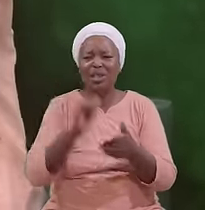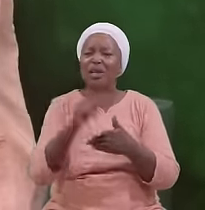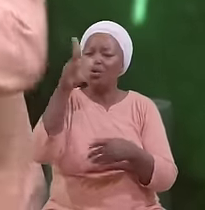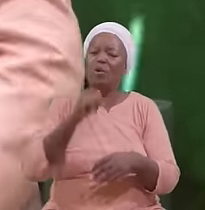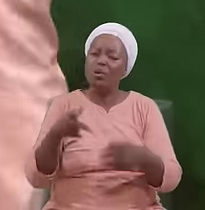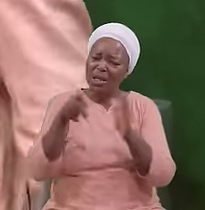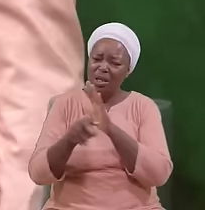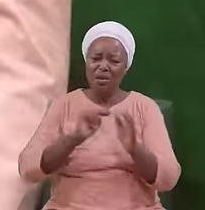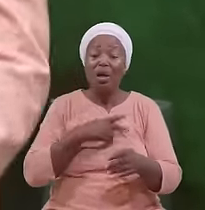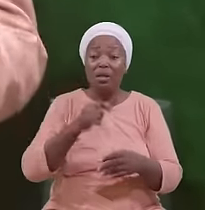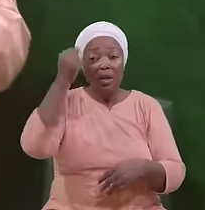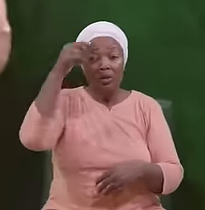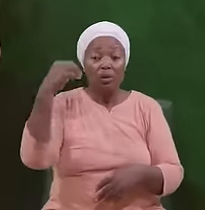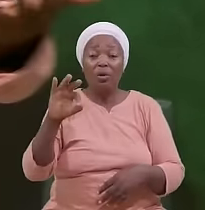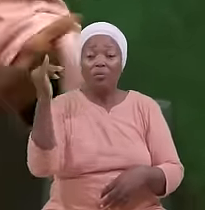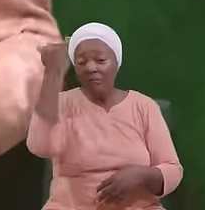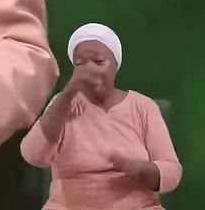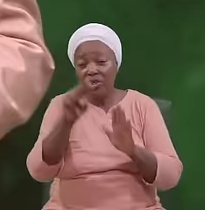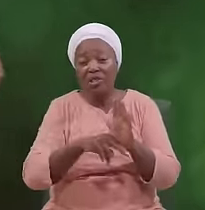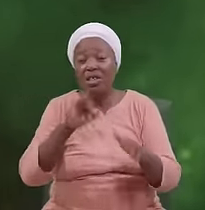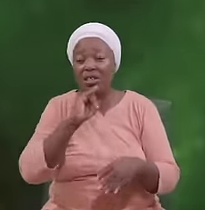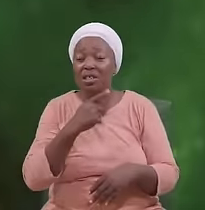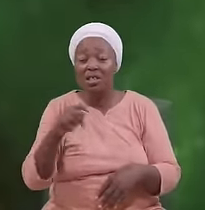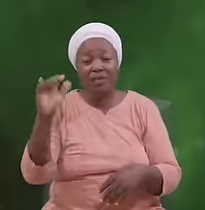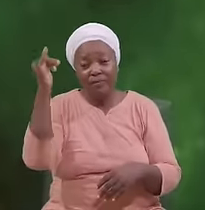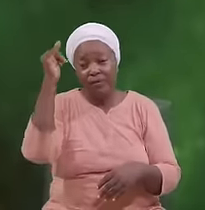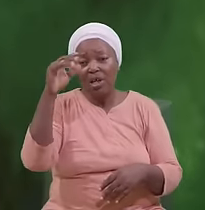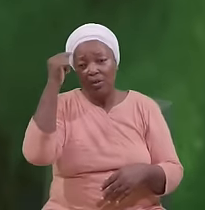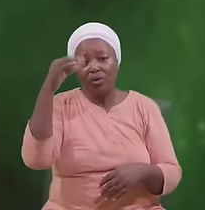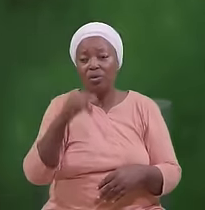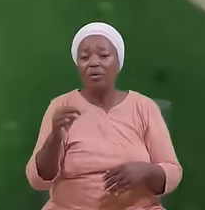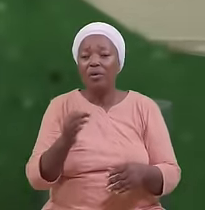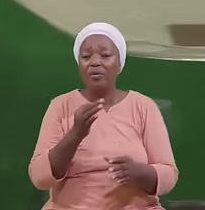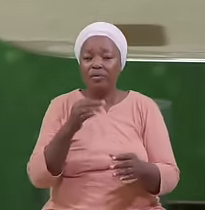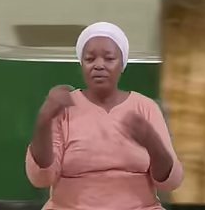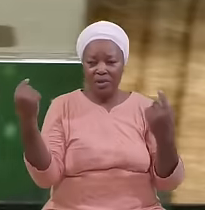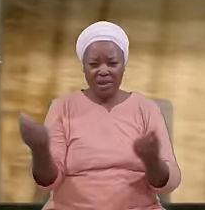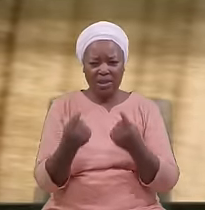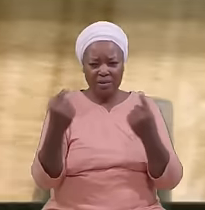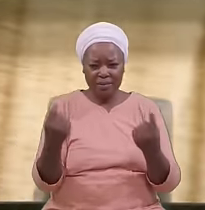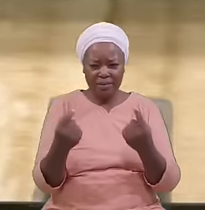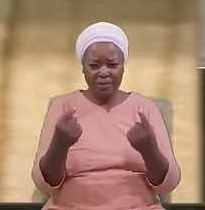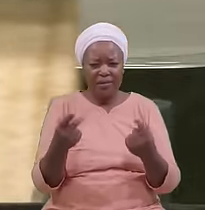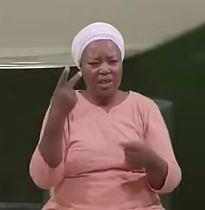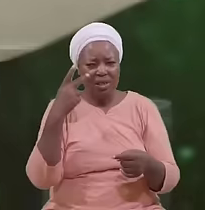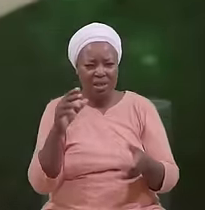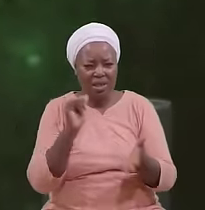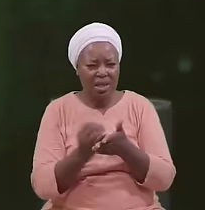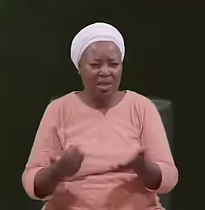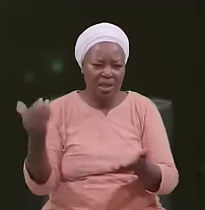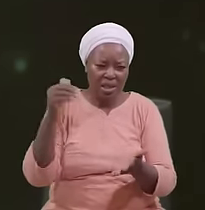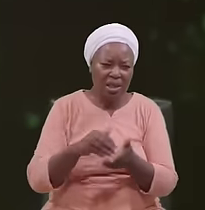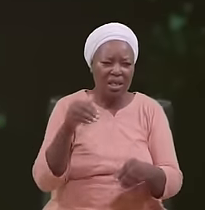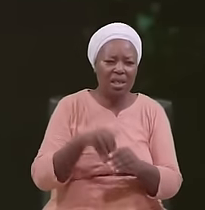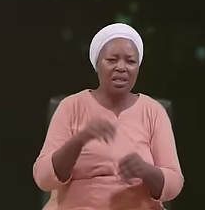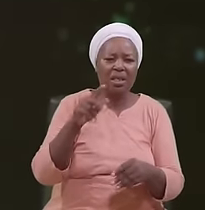of foolishness is actually the thought of faithlessness, a sin. Look at that again in Proverbs